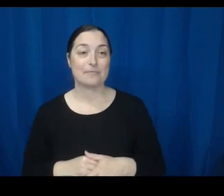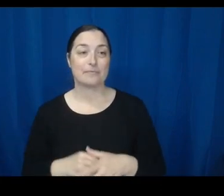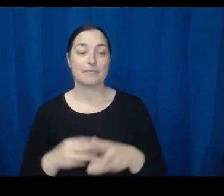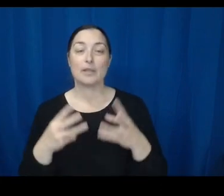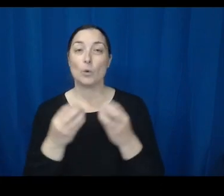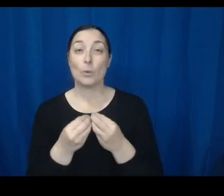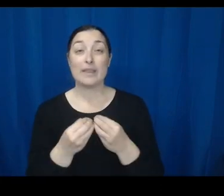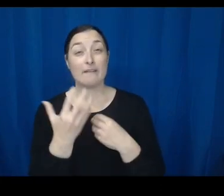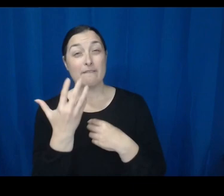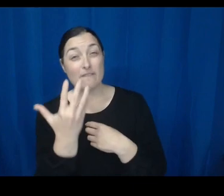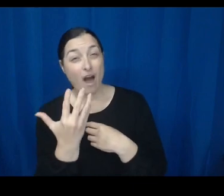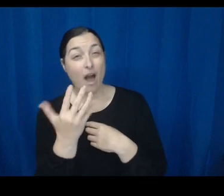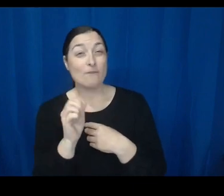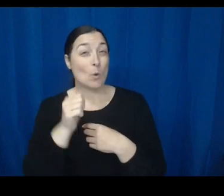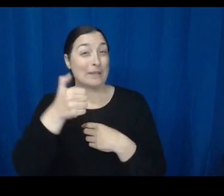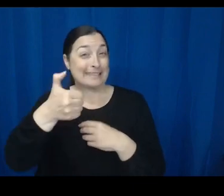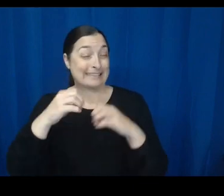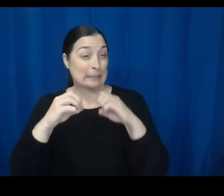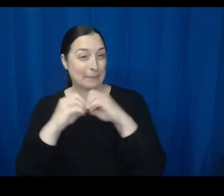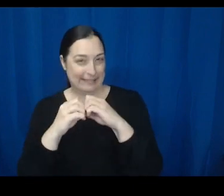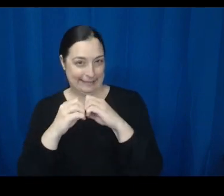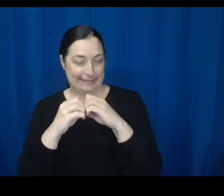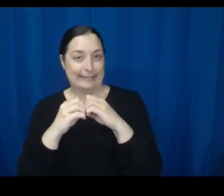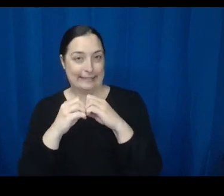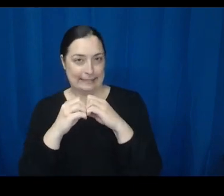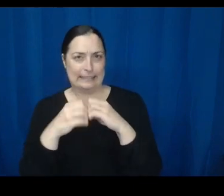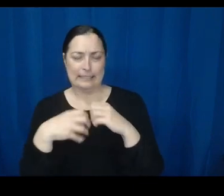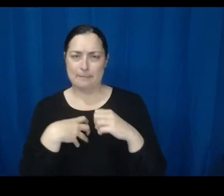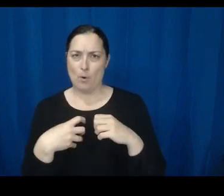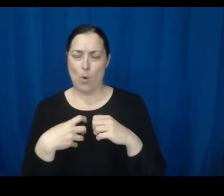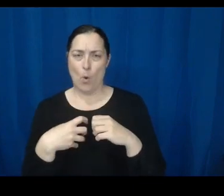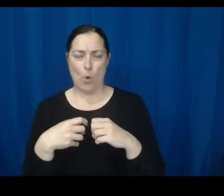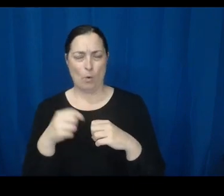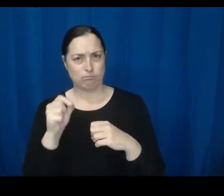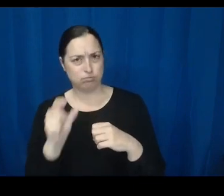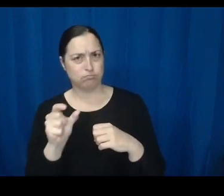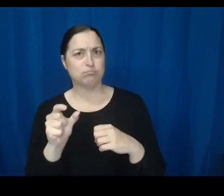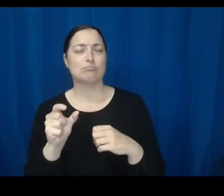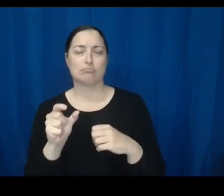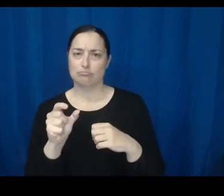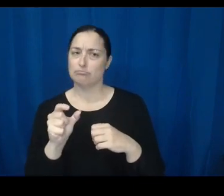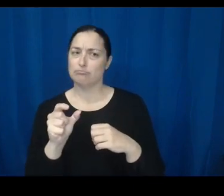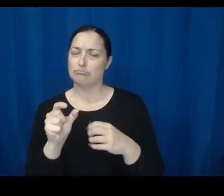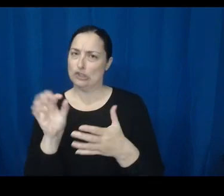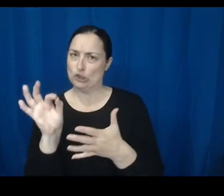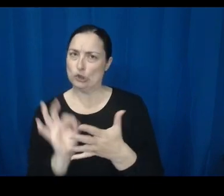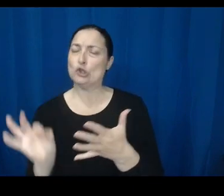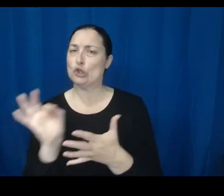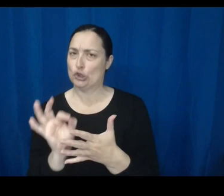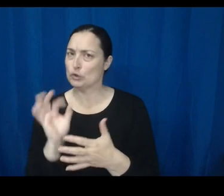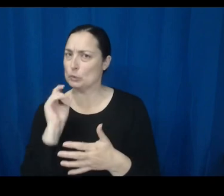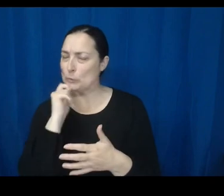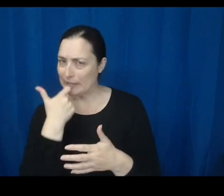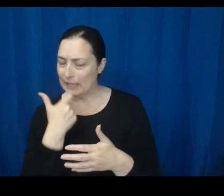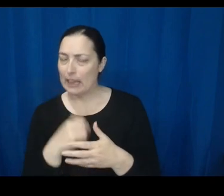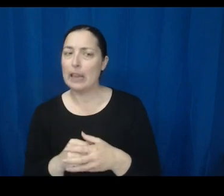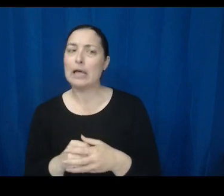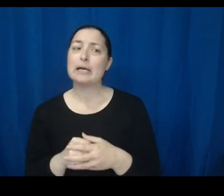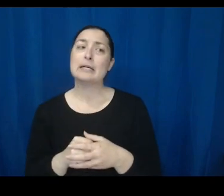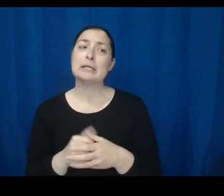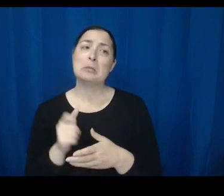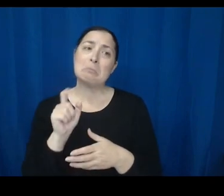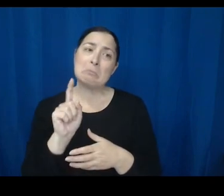5-6B you're going to get a much more emphatic quality to the mark that you make, but in other cases